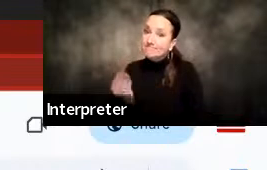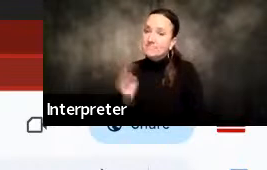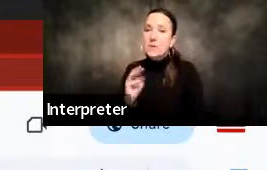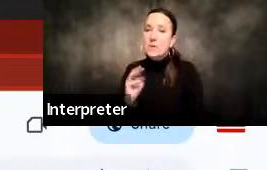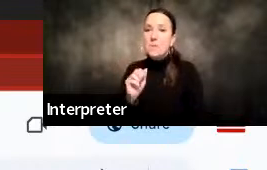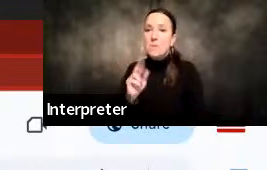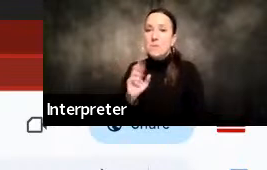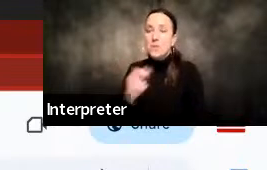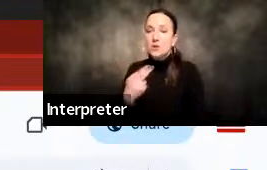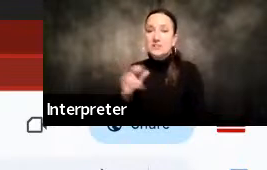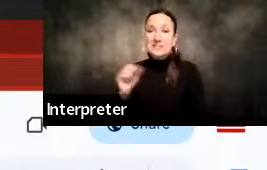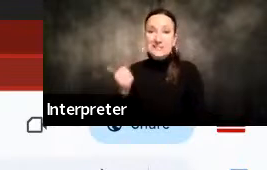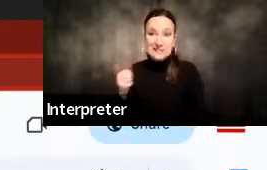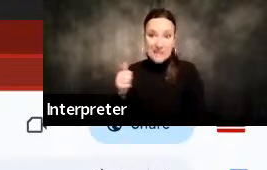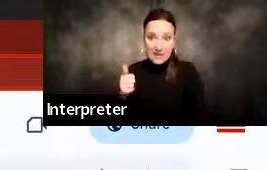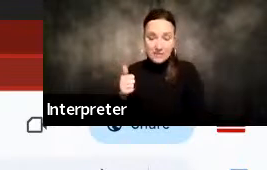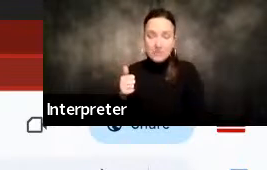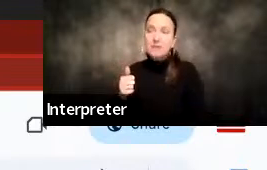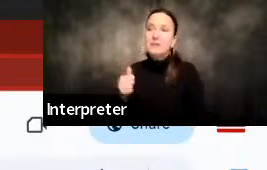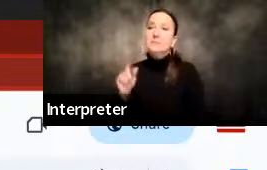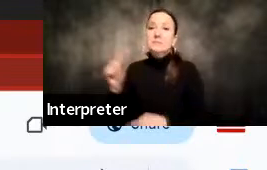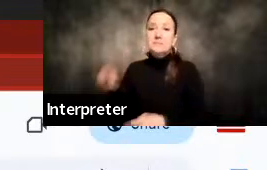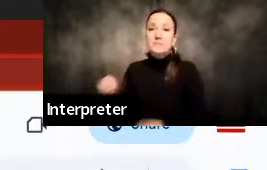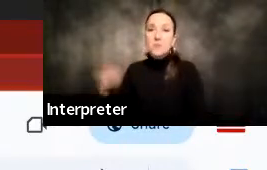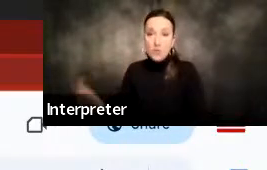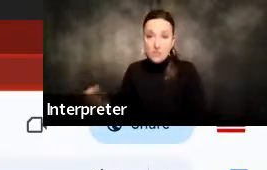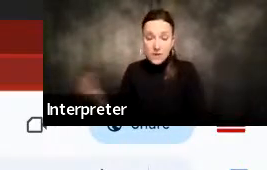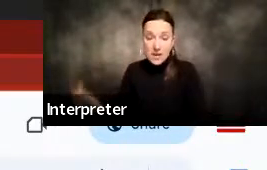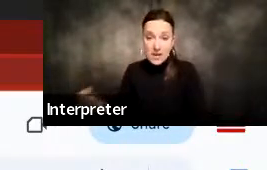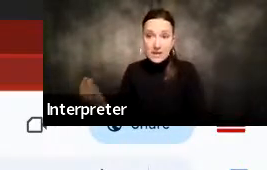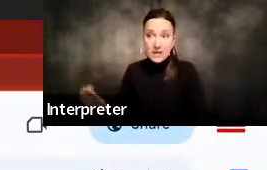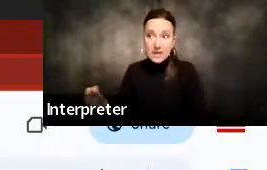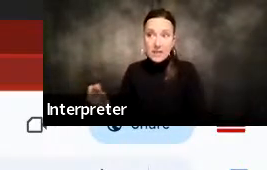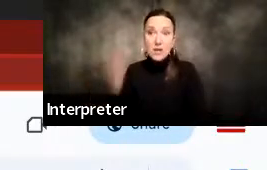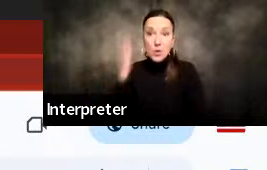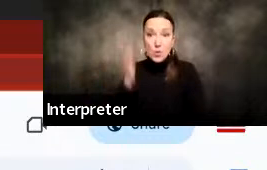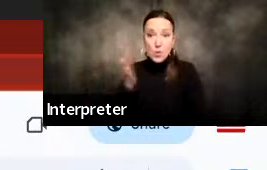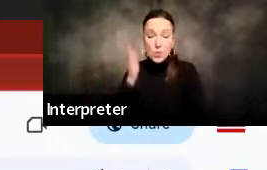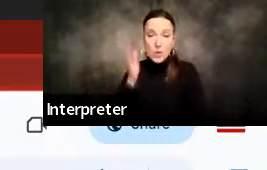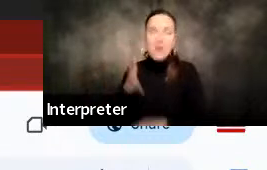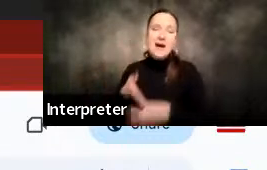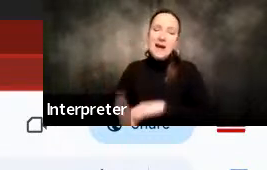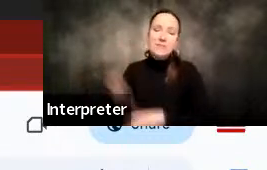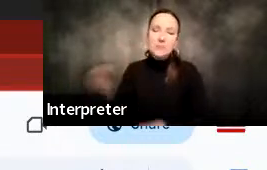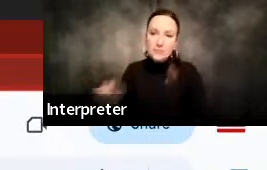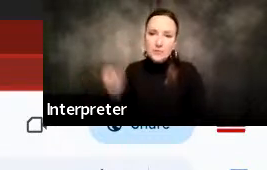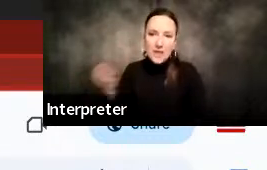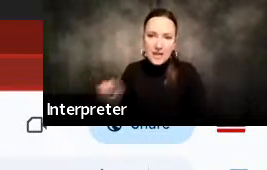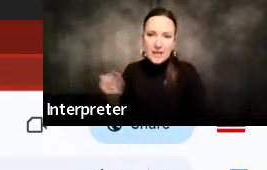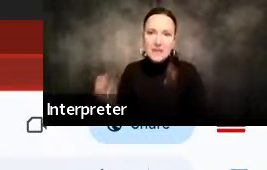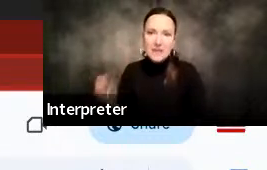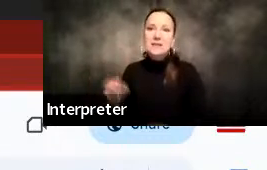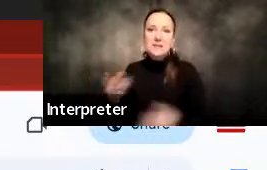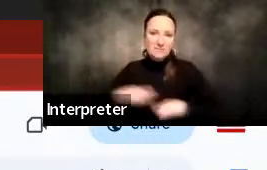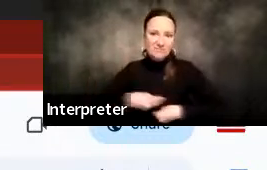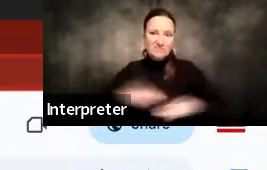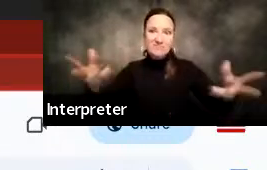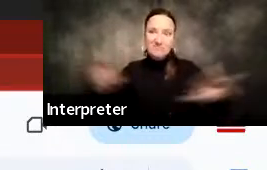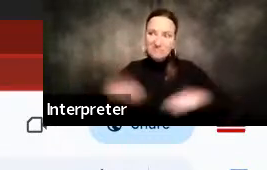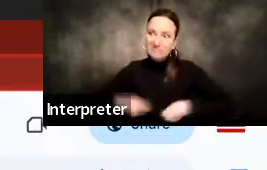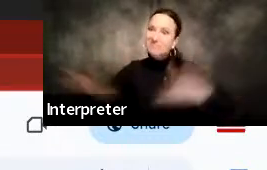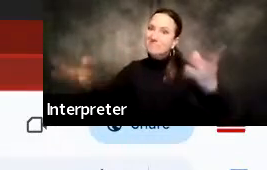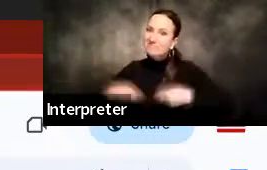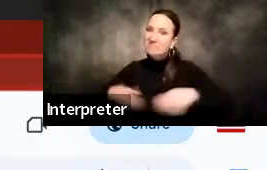was the last day. So Friday, they will be putting out, after Friday, they will be putting out signs when they do